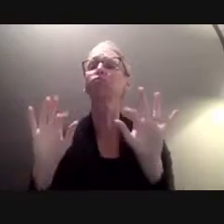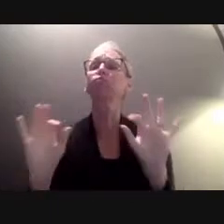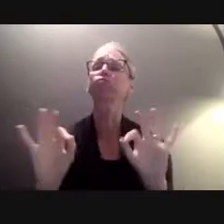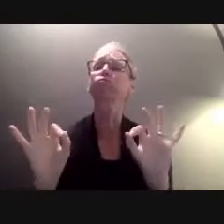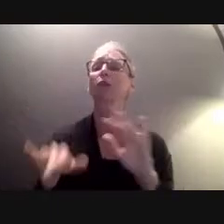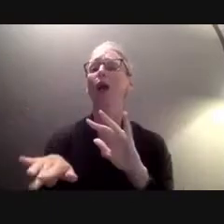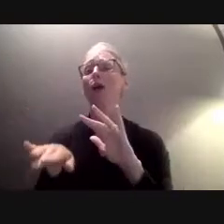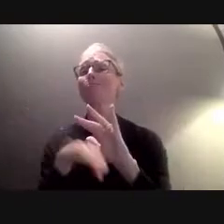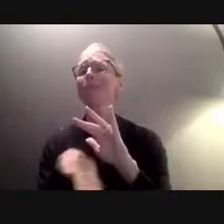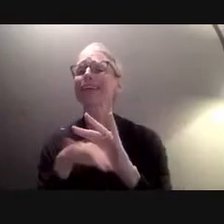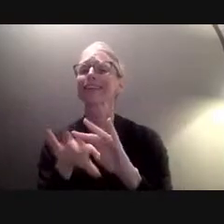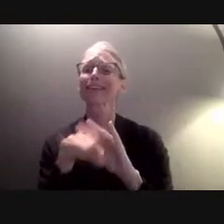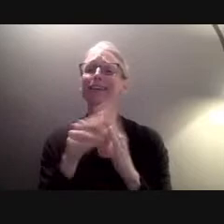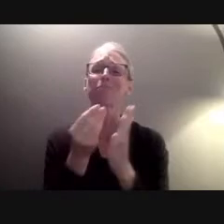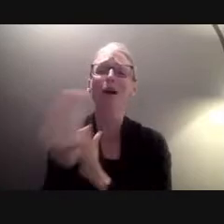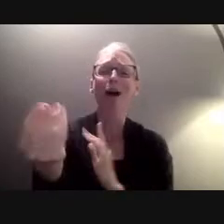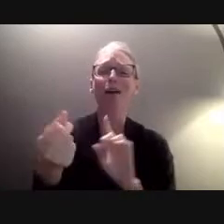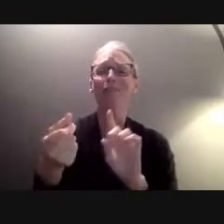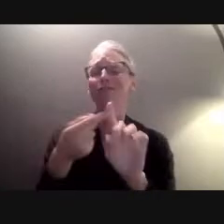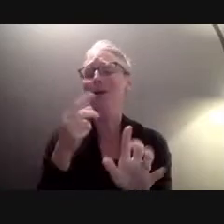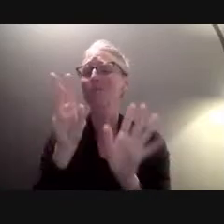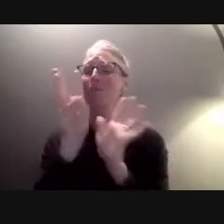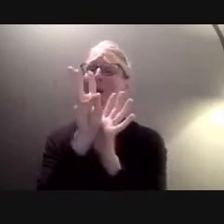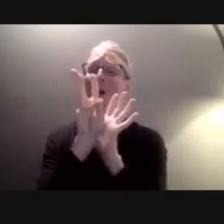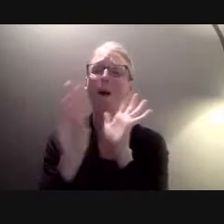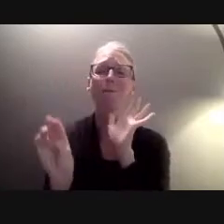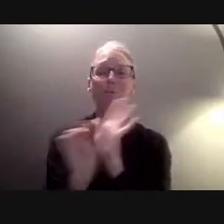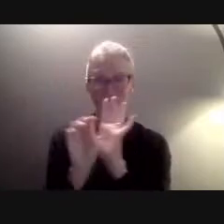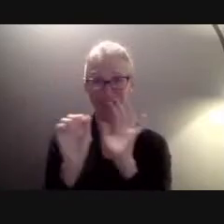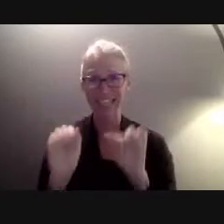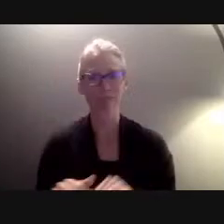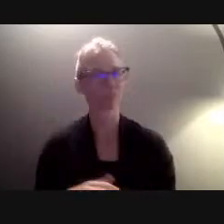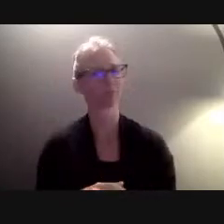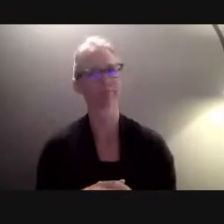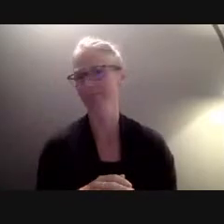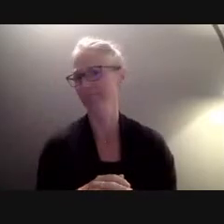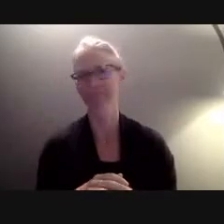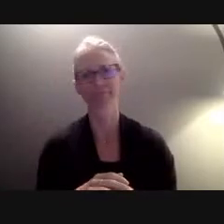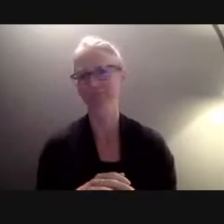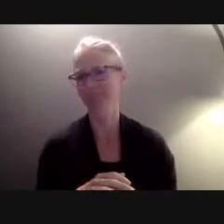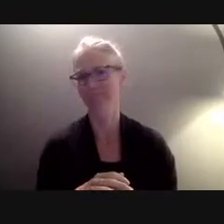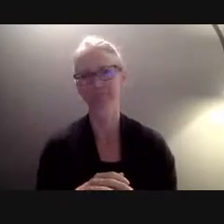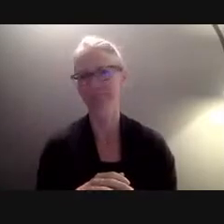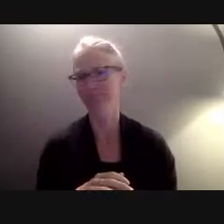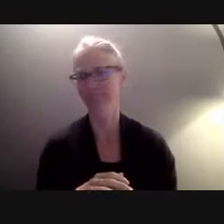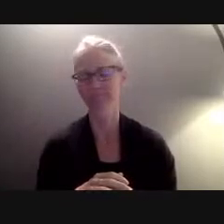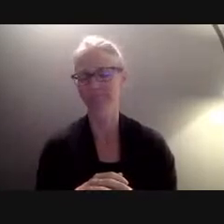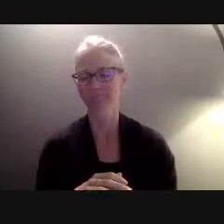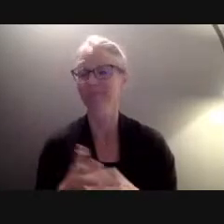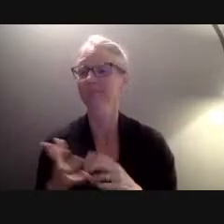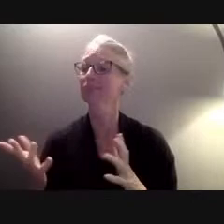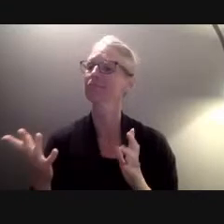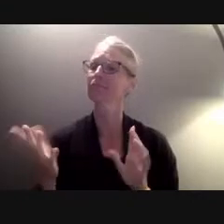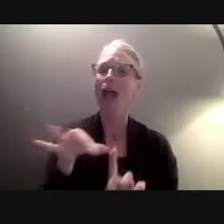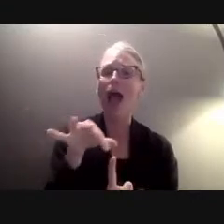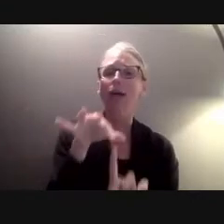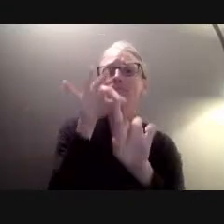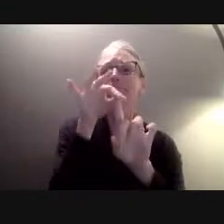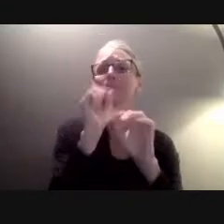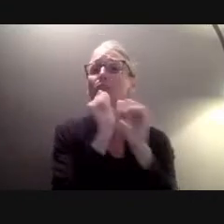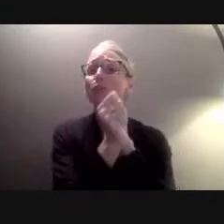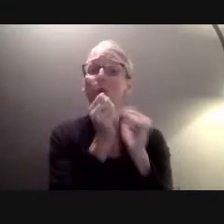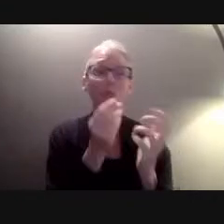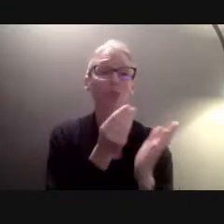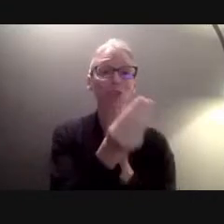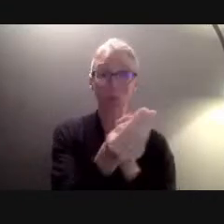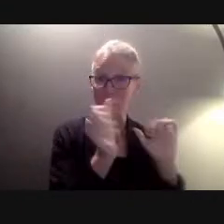the Walmart or other popular stores, or even just a sports store like